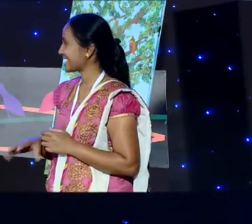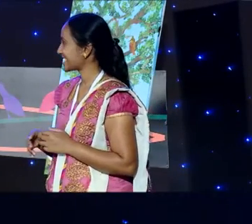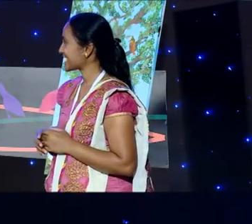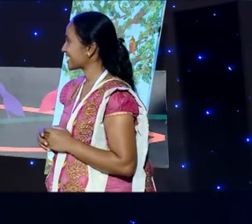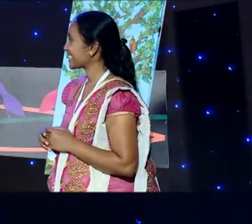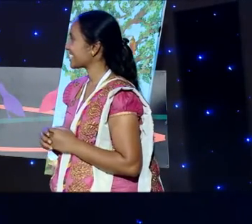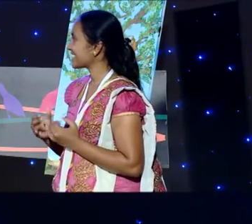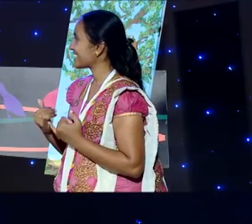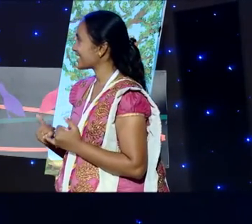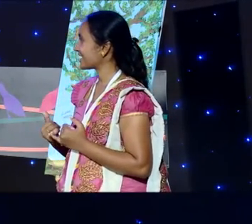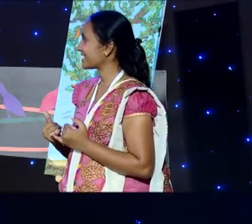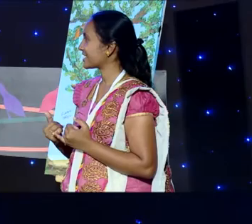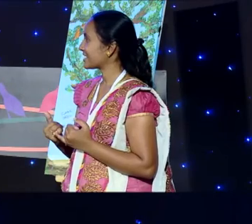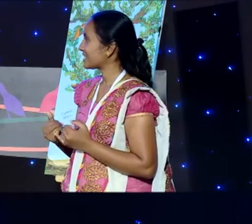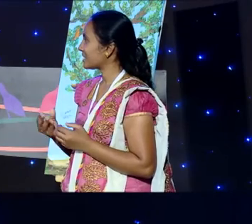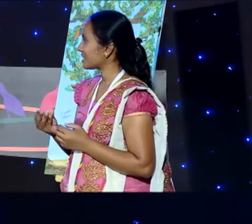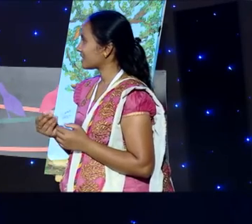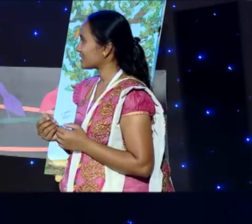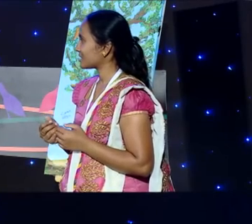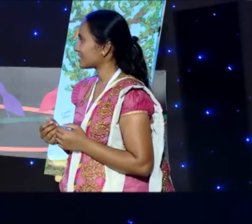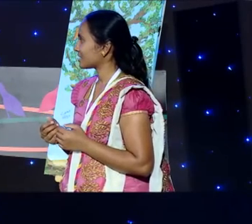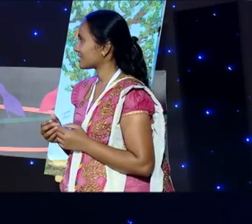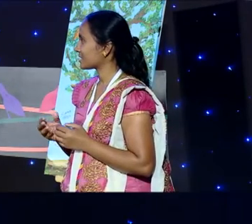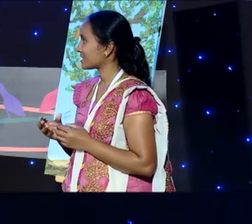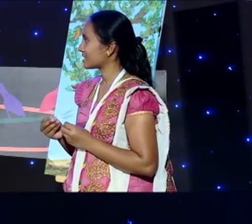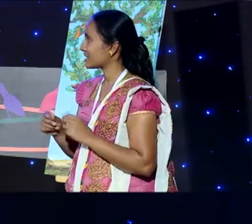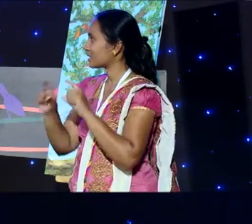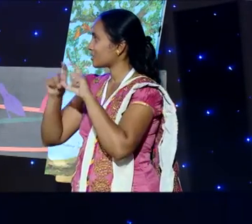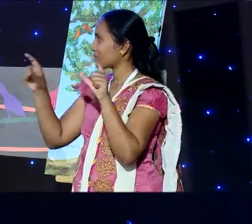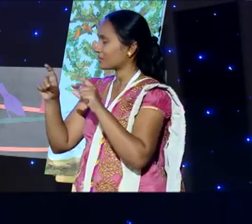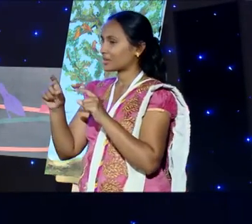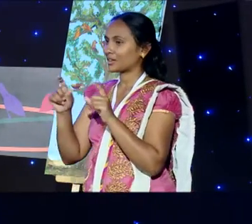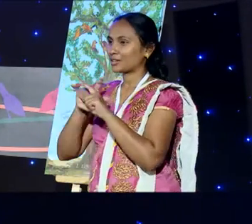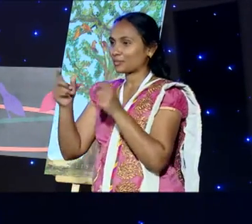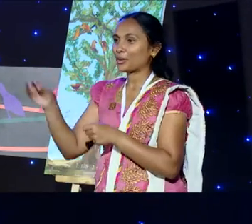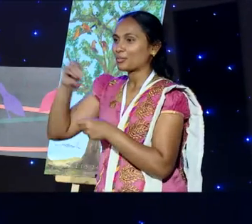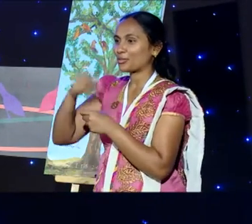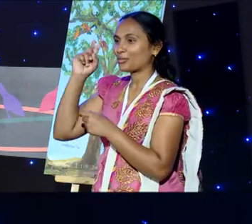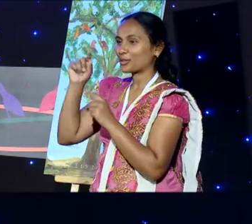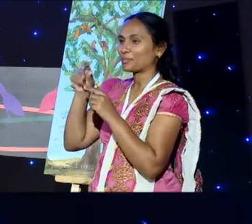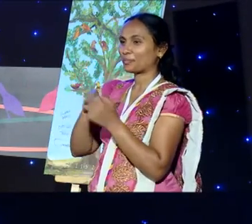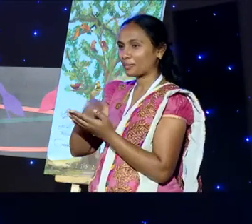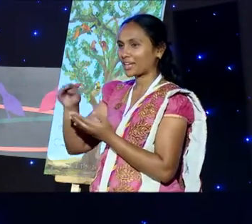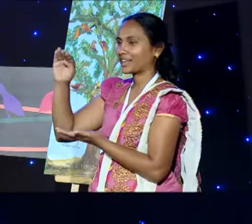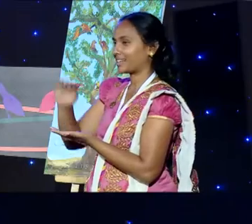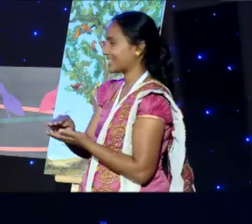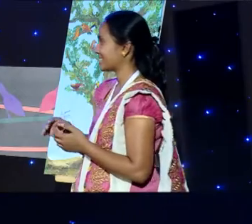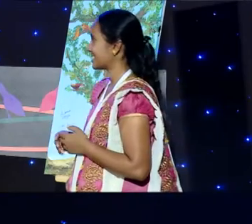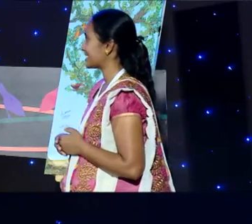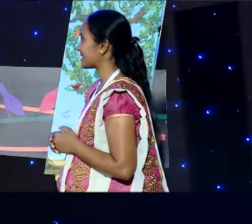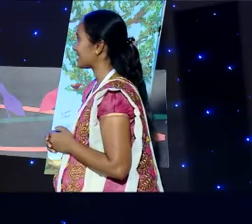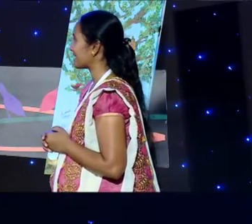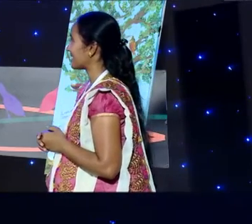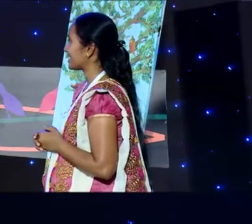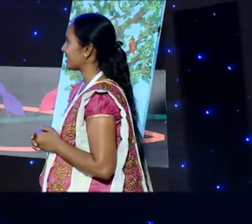they have research at UC Berkeley, seminal research. It was titled Paying More When Paying for Others. Human beings, lo and